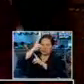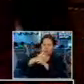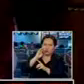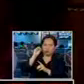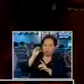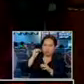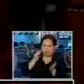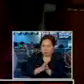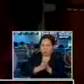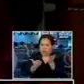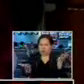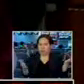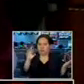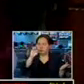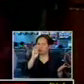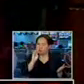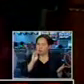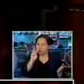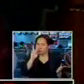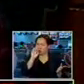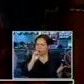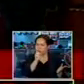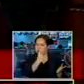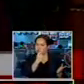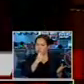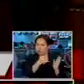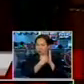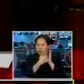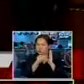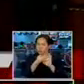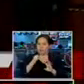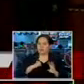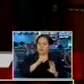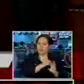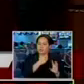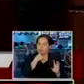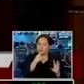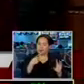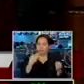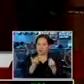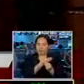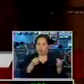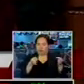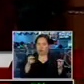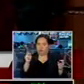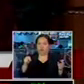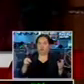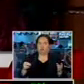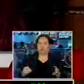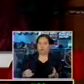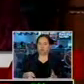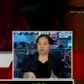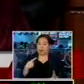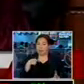2011 Journal of the Senate, sitting as an impeachment court, and consider the same as approved. Is there any